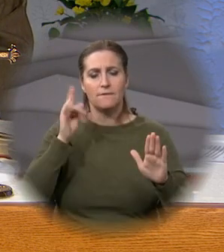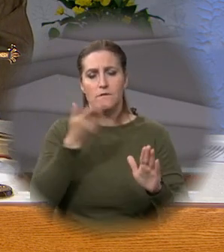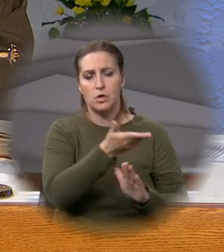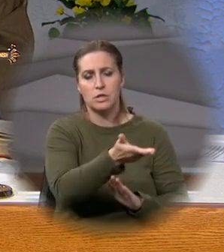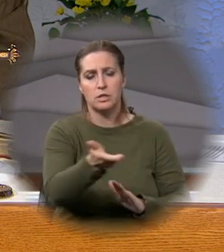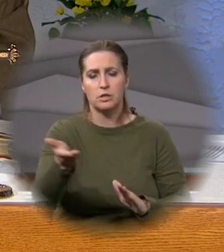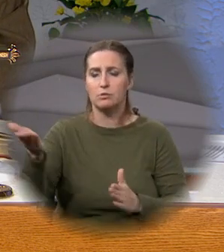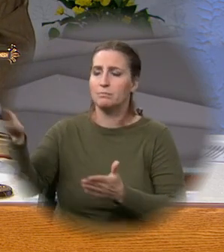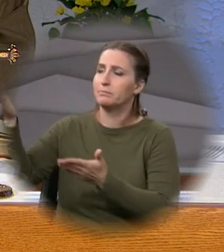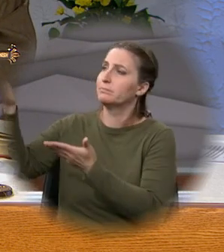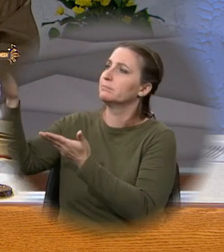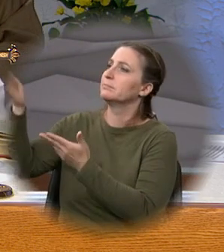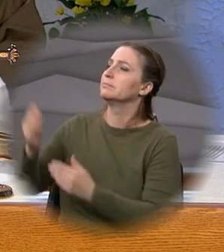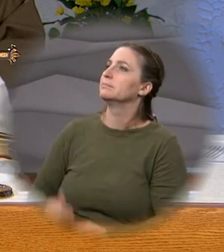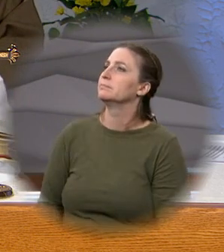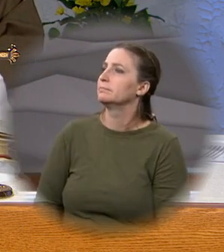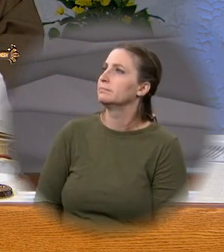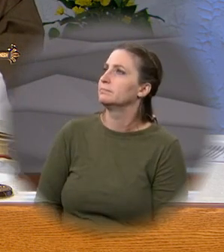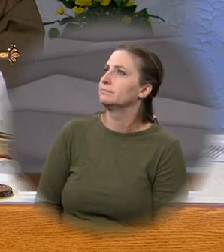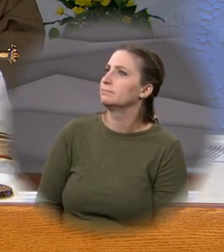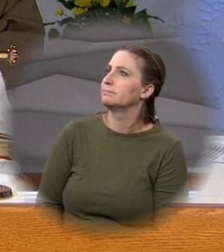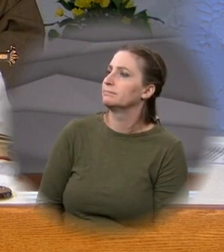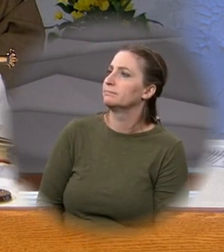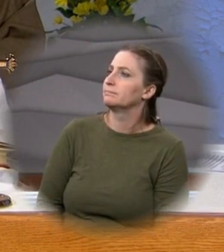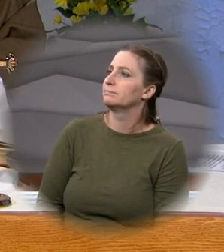given up for you."